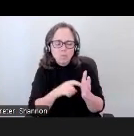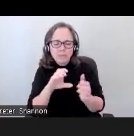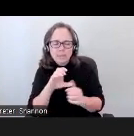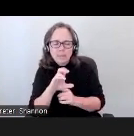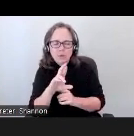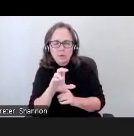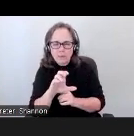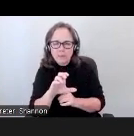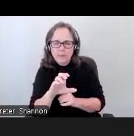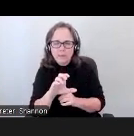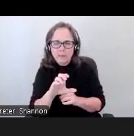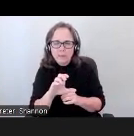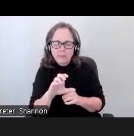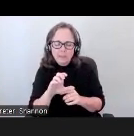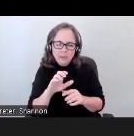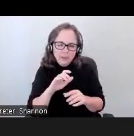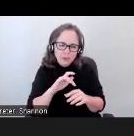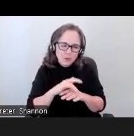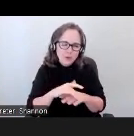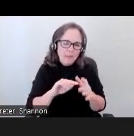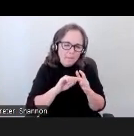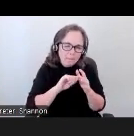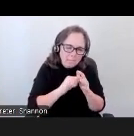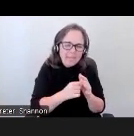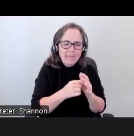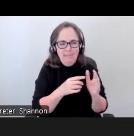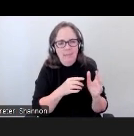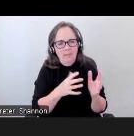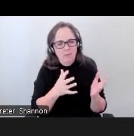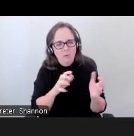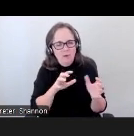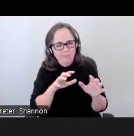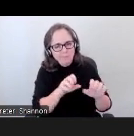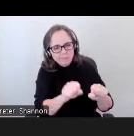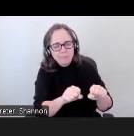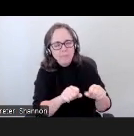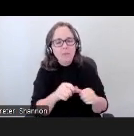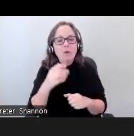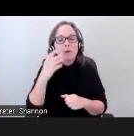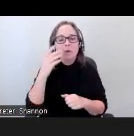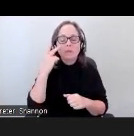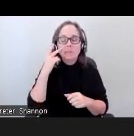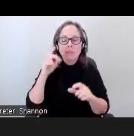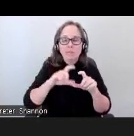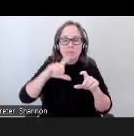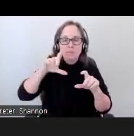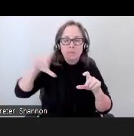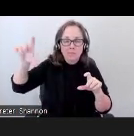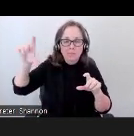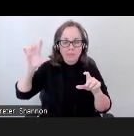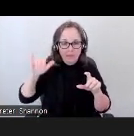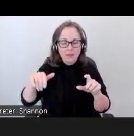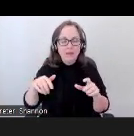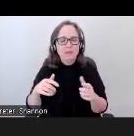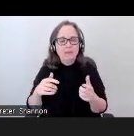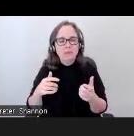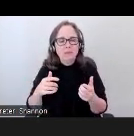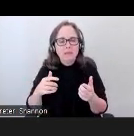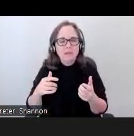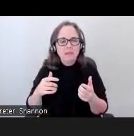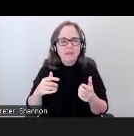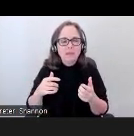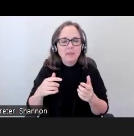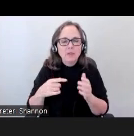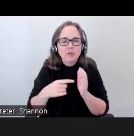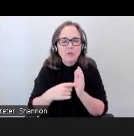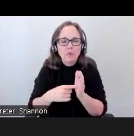rectal cancer at an earlier stage. As you can see here, this is a uh, stage distribution